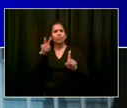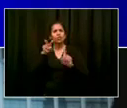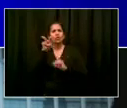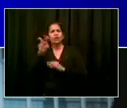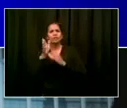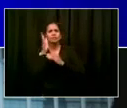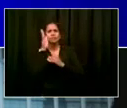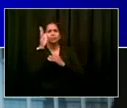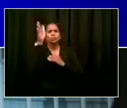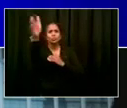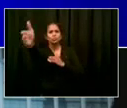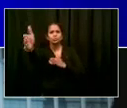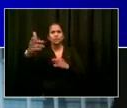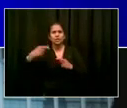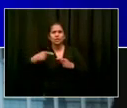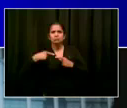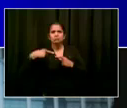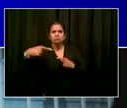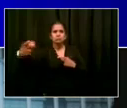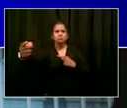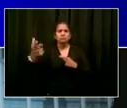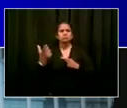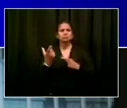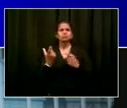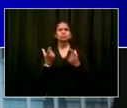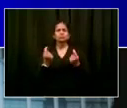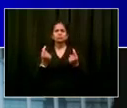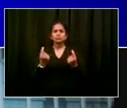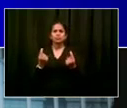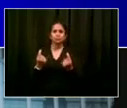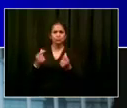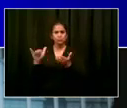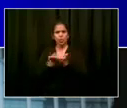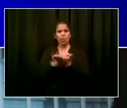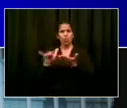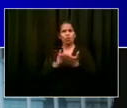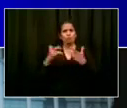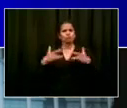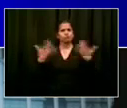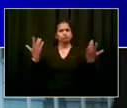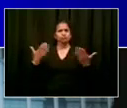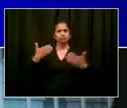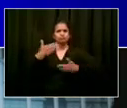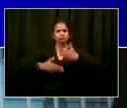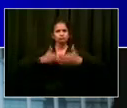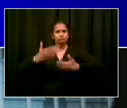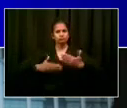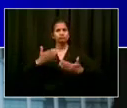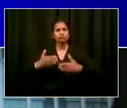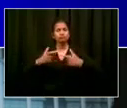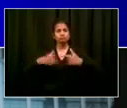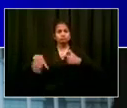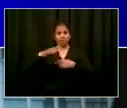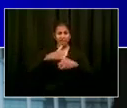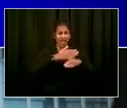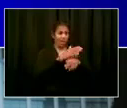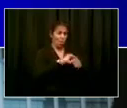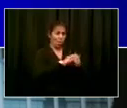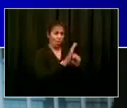the beginning of our rebirth. That's what September 2020 will be. We're coming off the